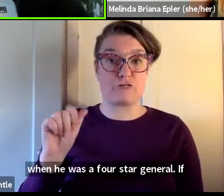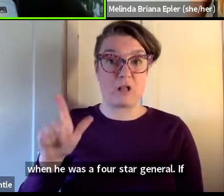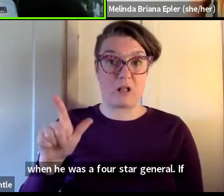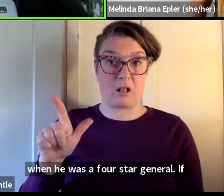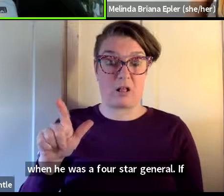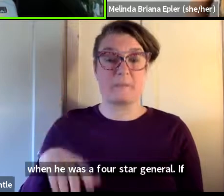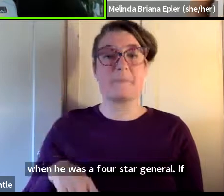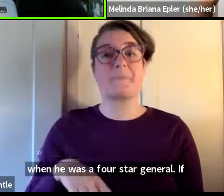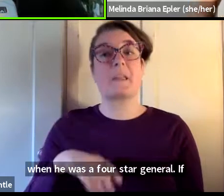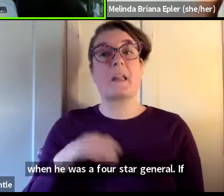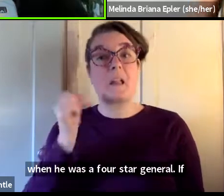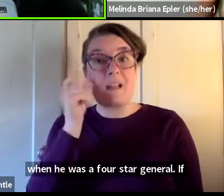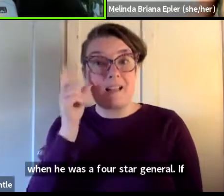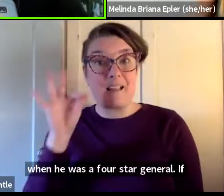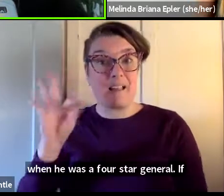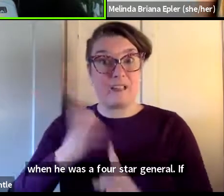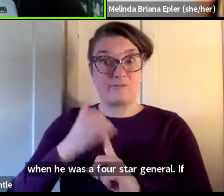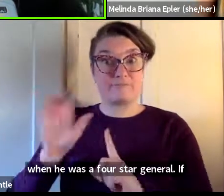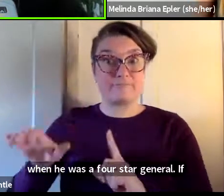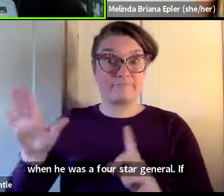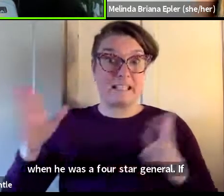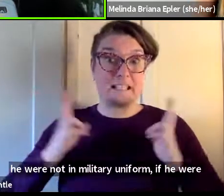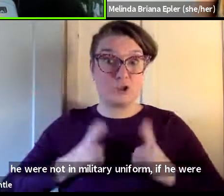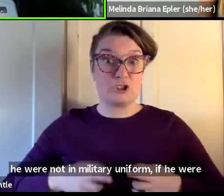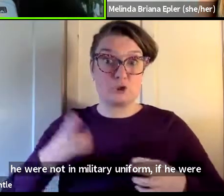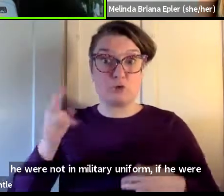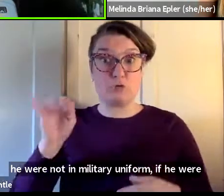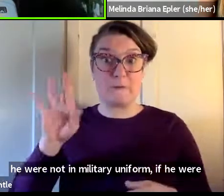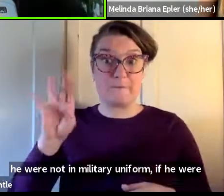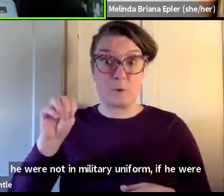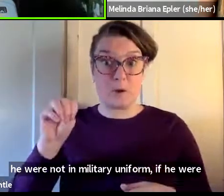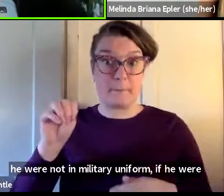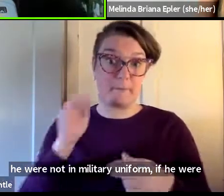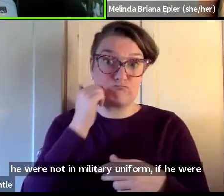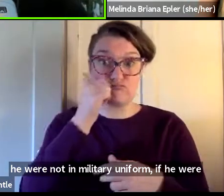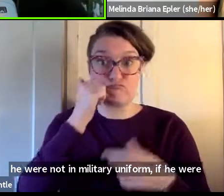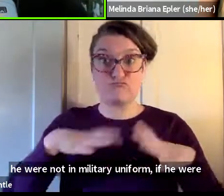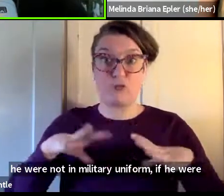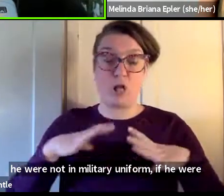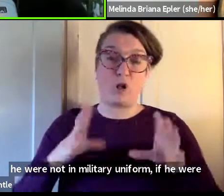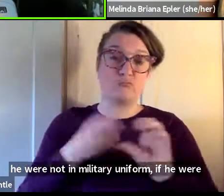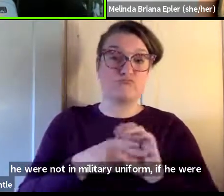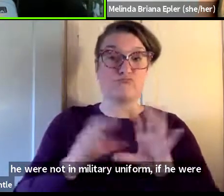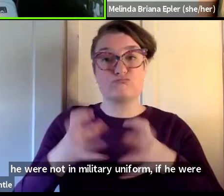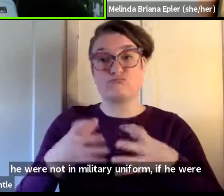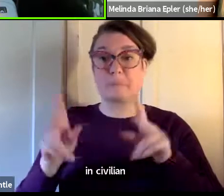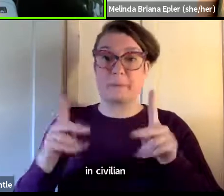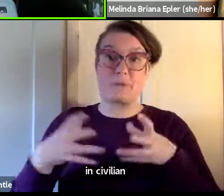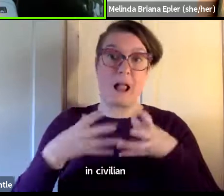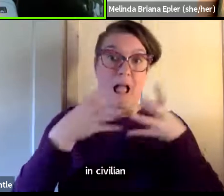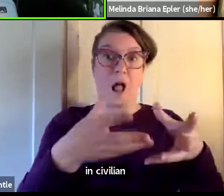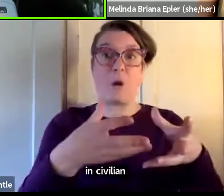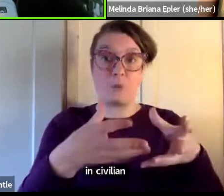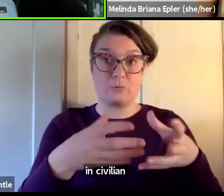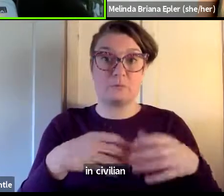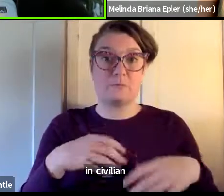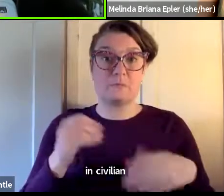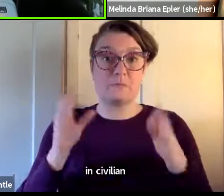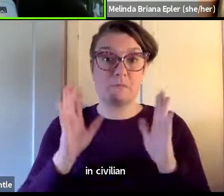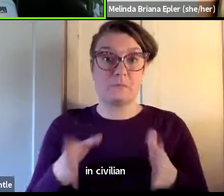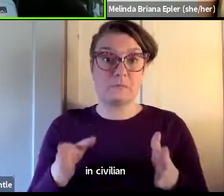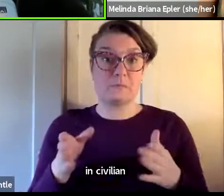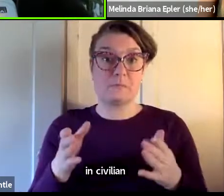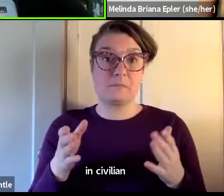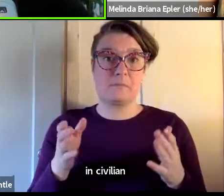uniform, if he were in civilian clothes, if he were to go out with a group of people and somebody was looking